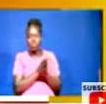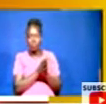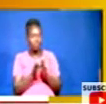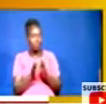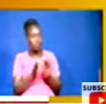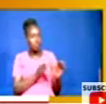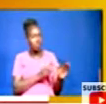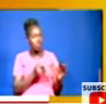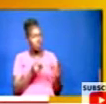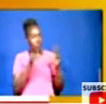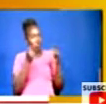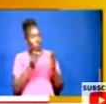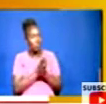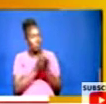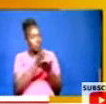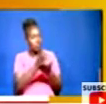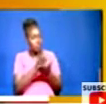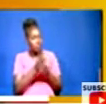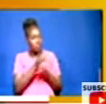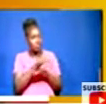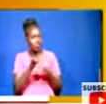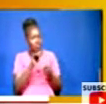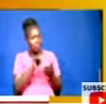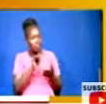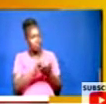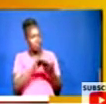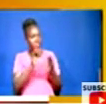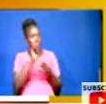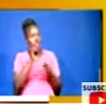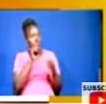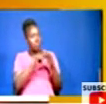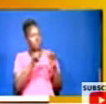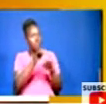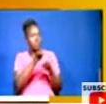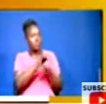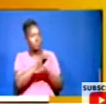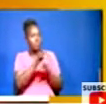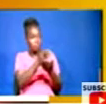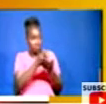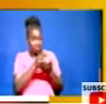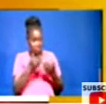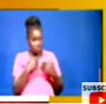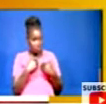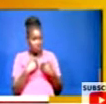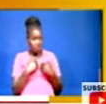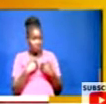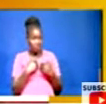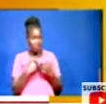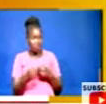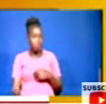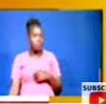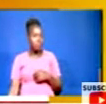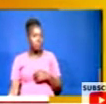other issue, the issue of credit, ensuring that more Kenyans have access to credit. The president has been talking about having